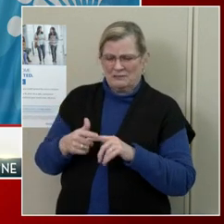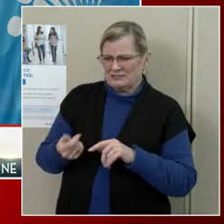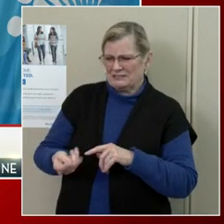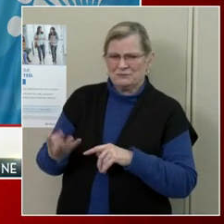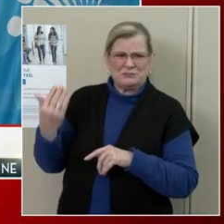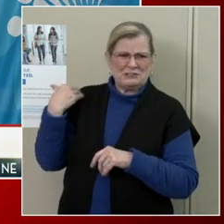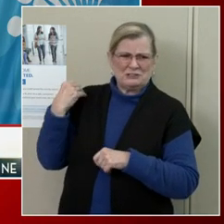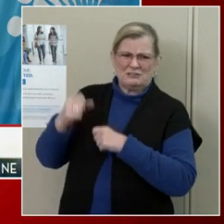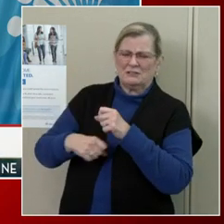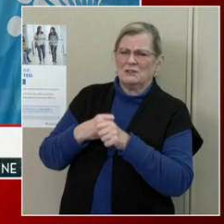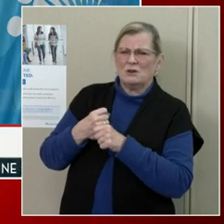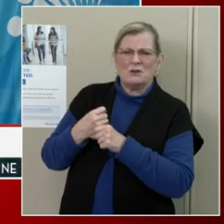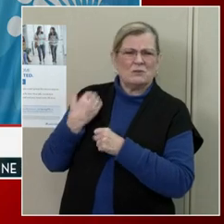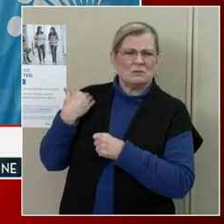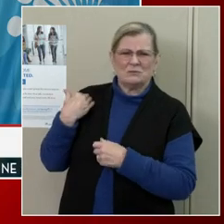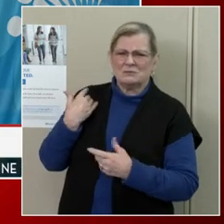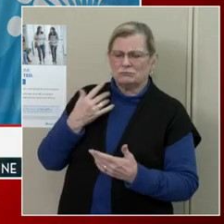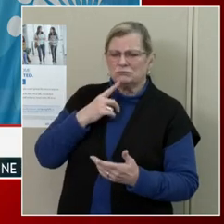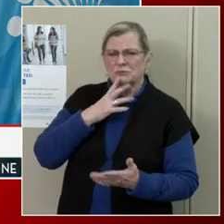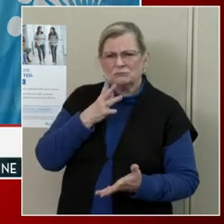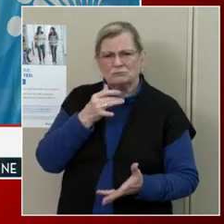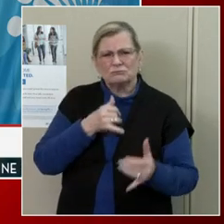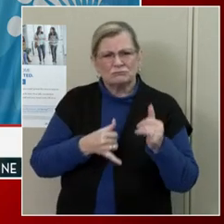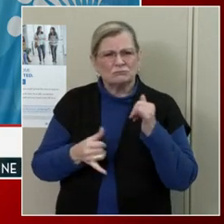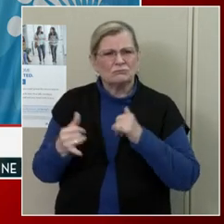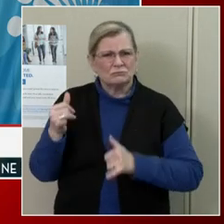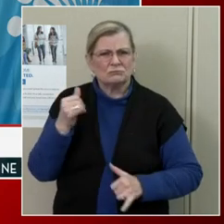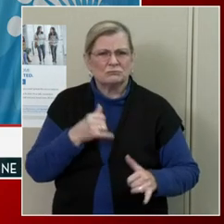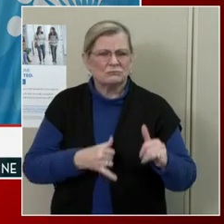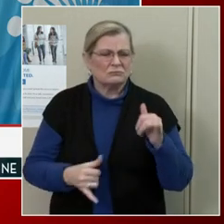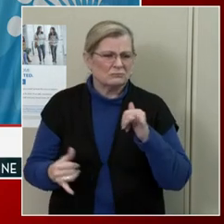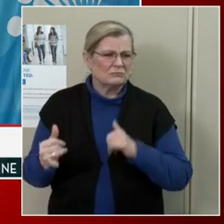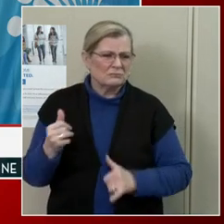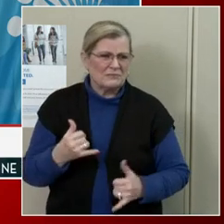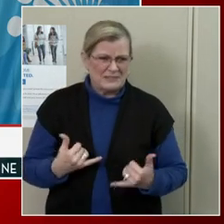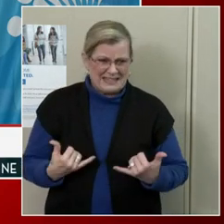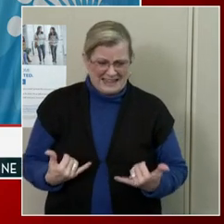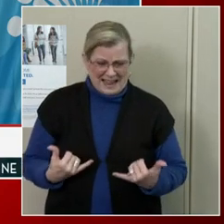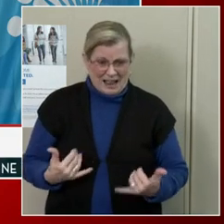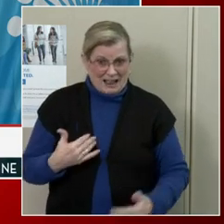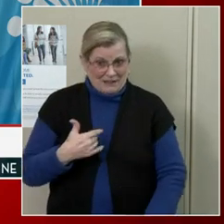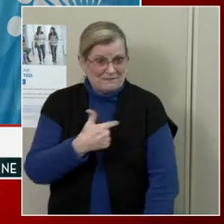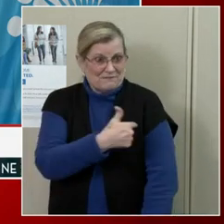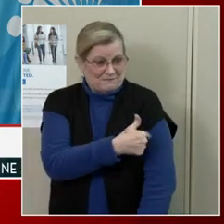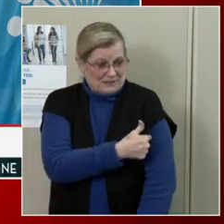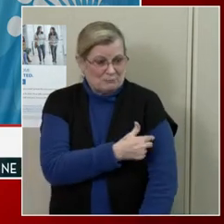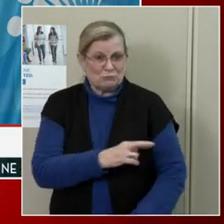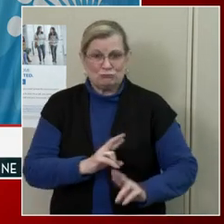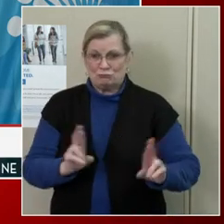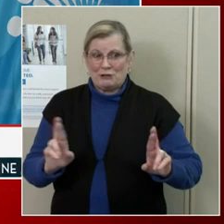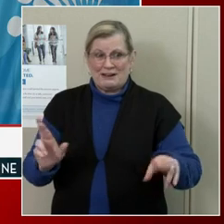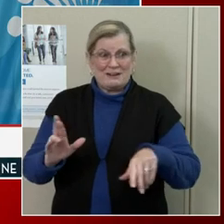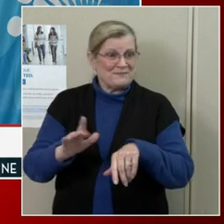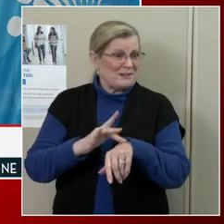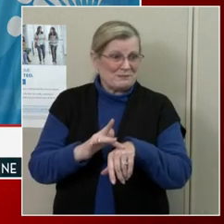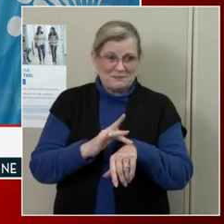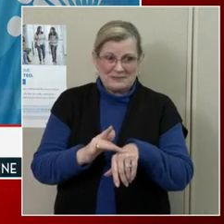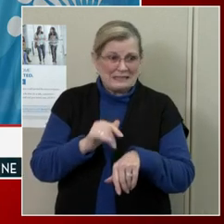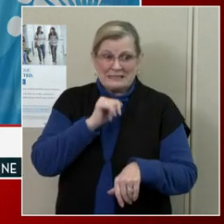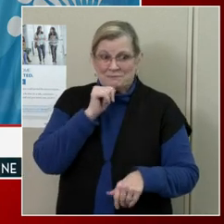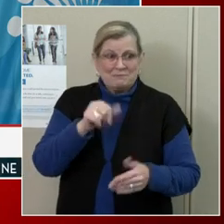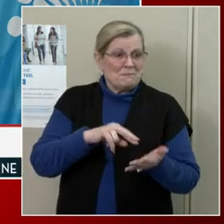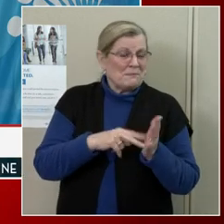a vaccine available. But having a vaccine available is not the end game. It's getting vaccinated that is the end